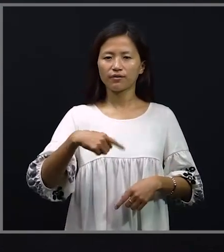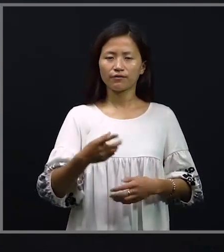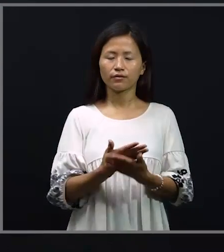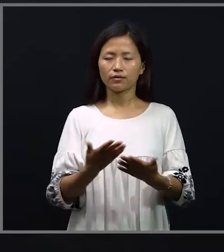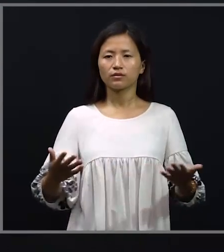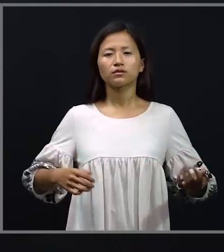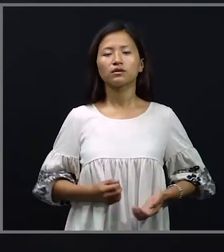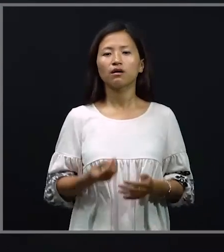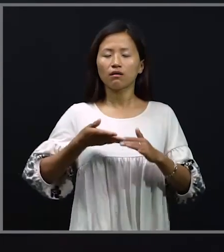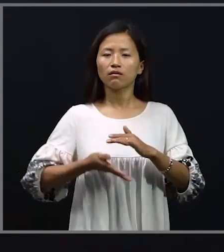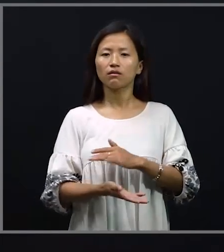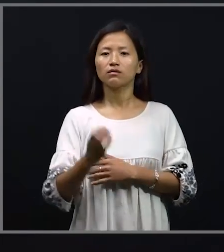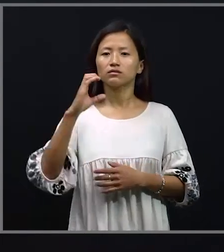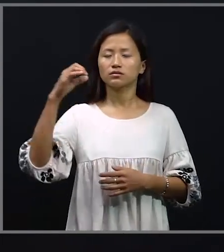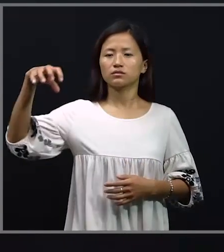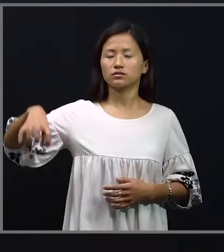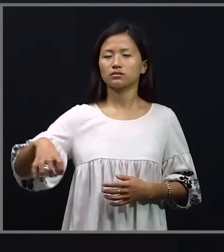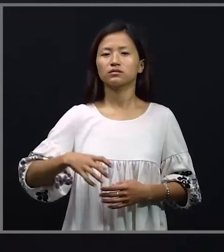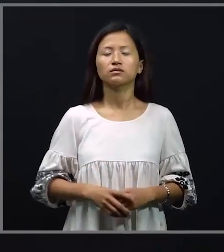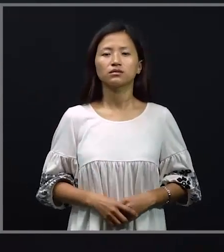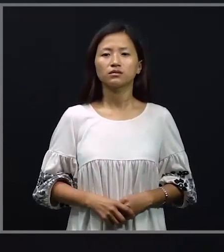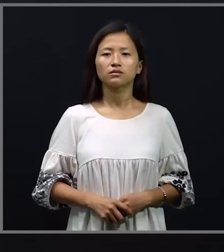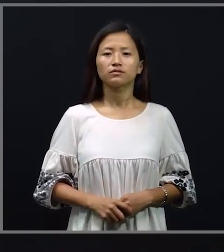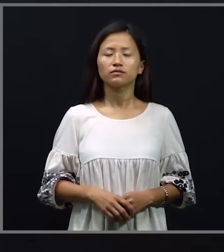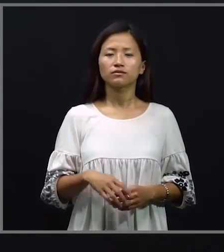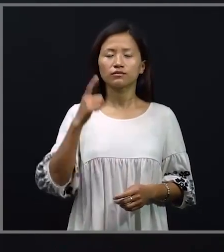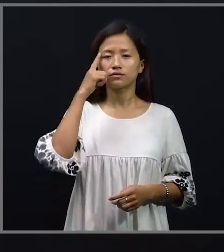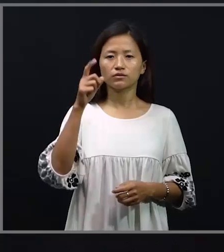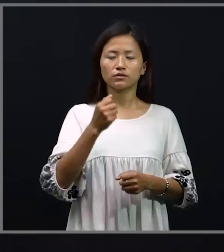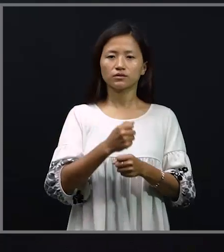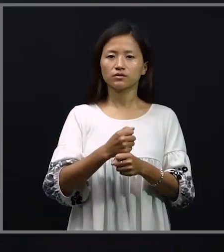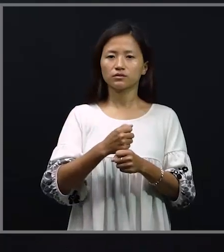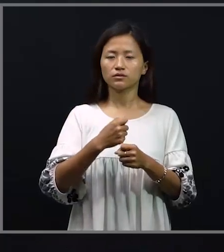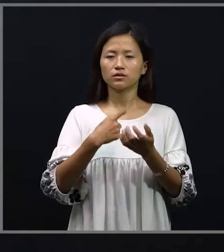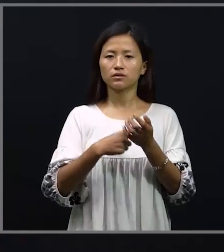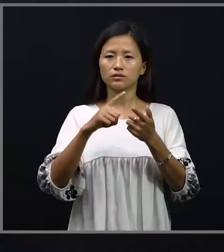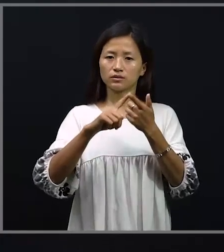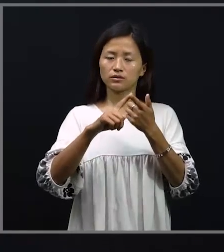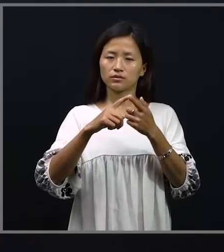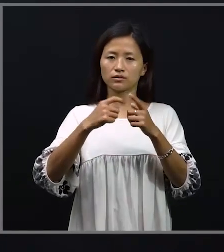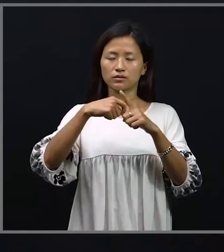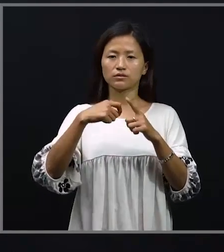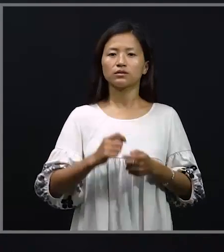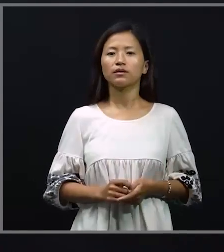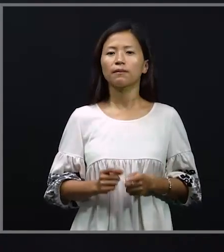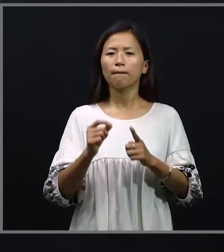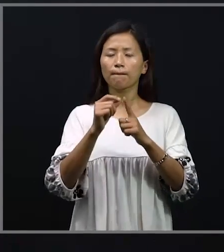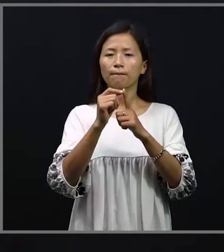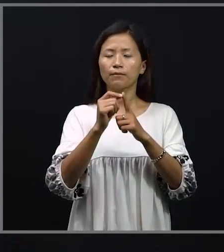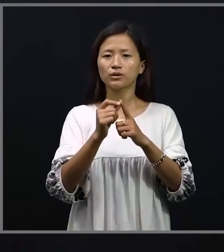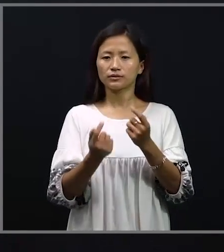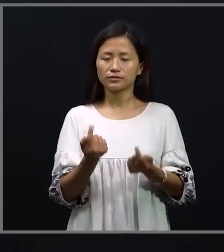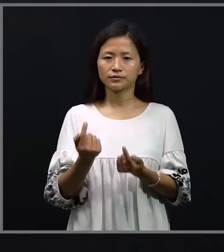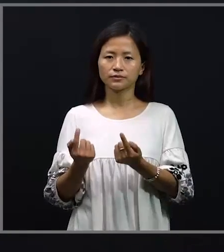right, under the city-state. So for the Greeks, for them, the meaning of politics or political science